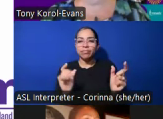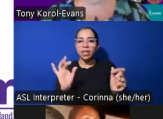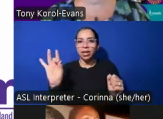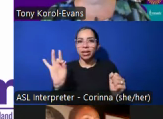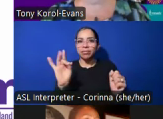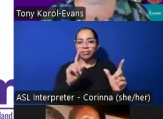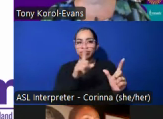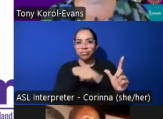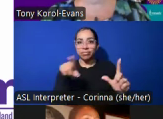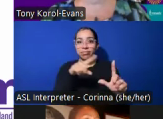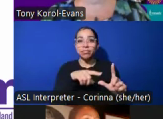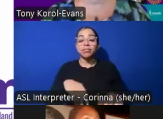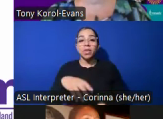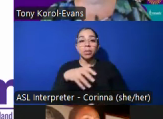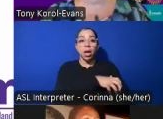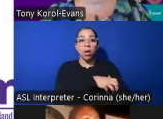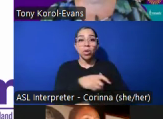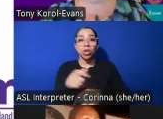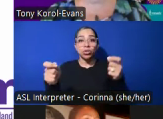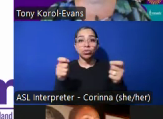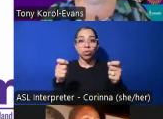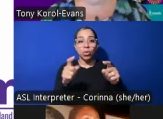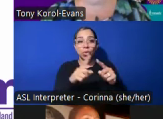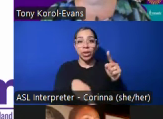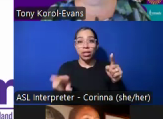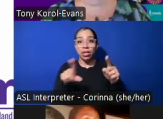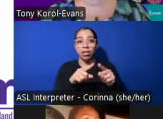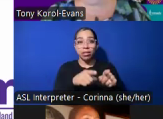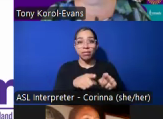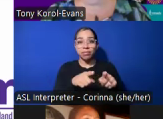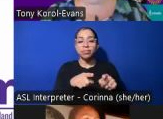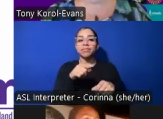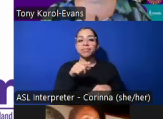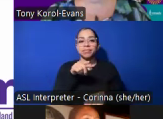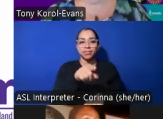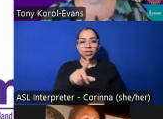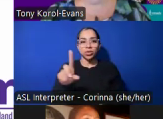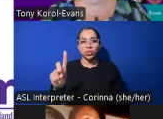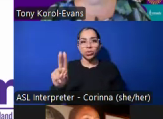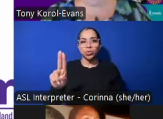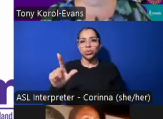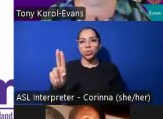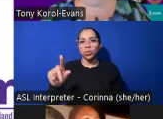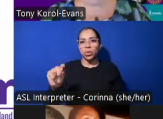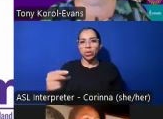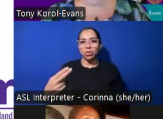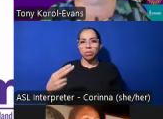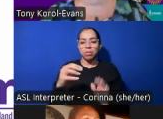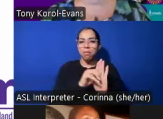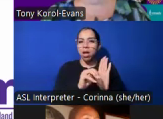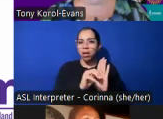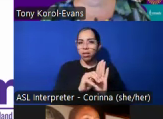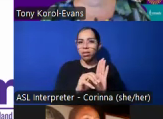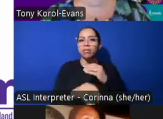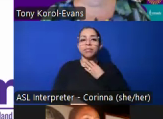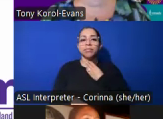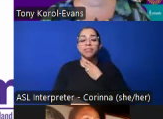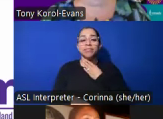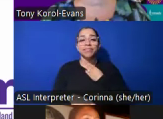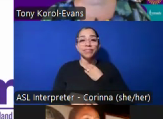about is that this is the Duluth model, and this has only been validated on